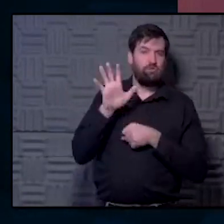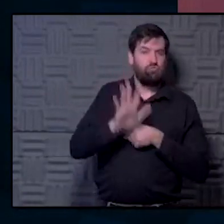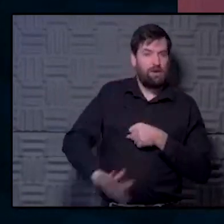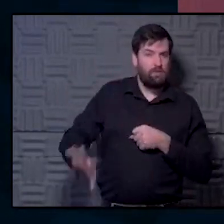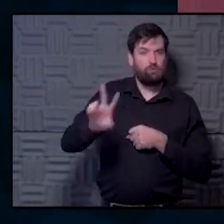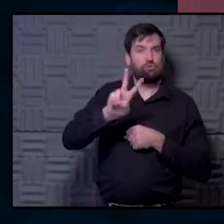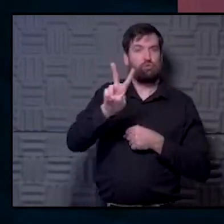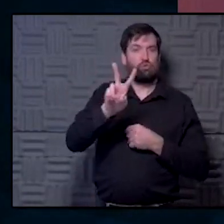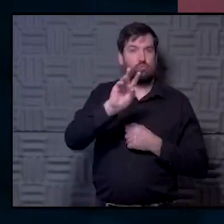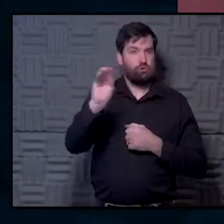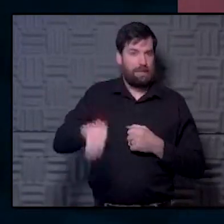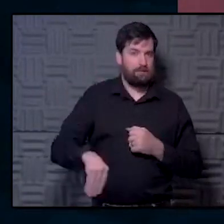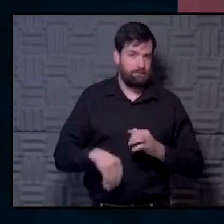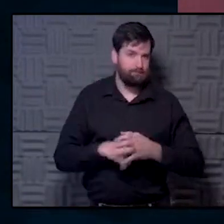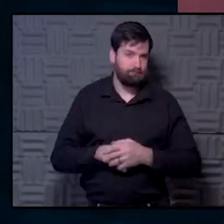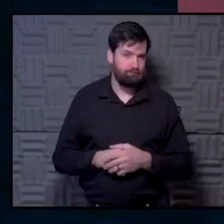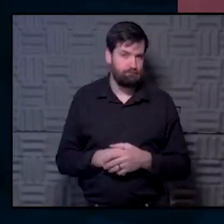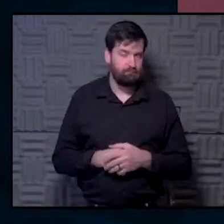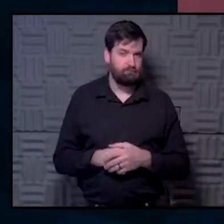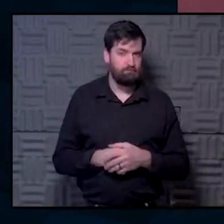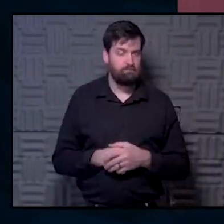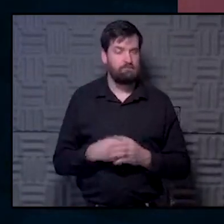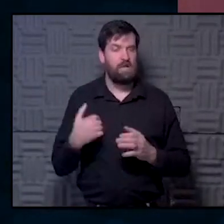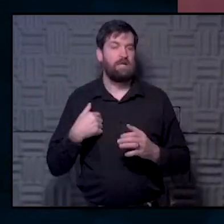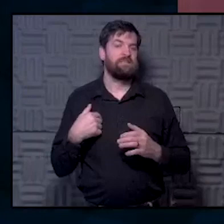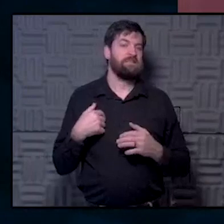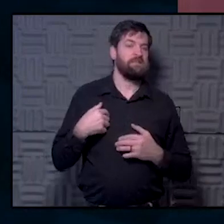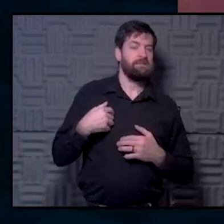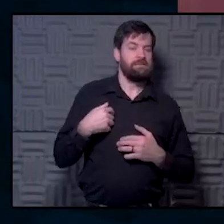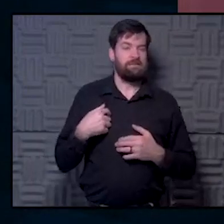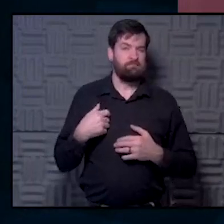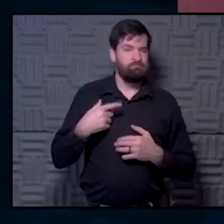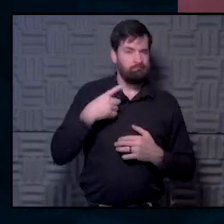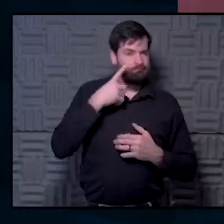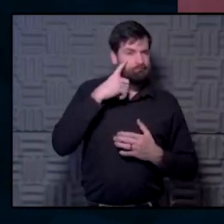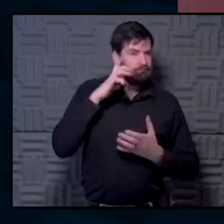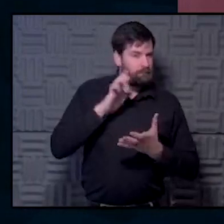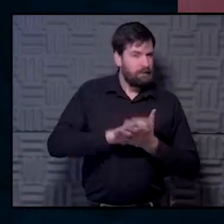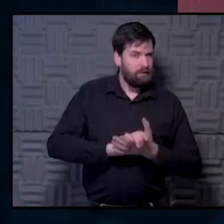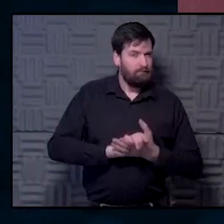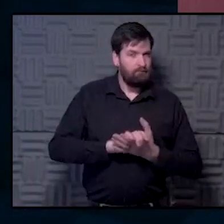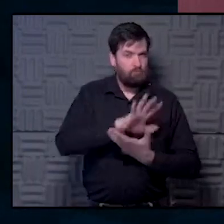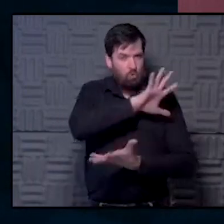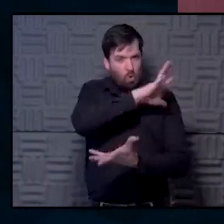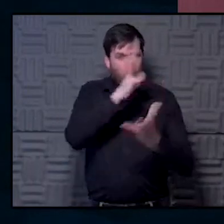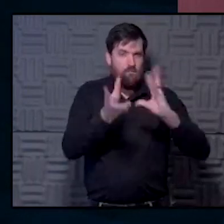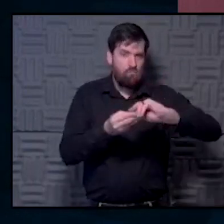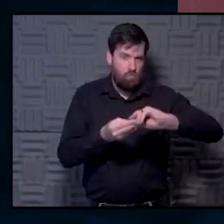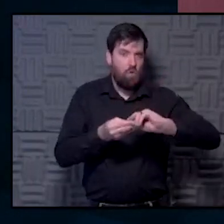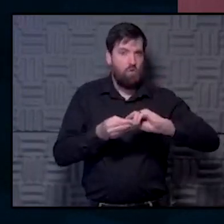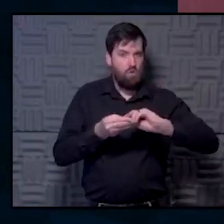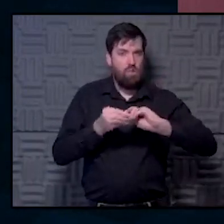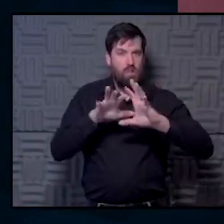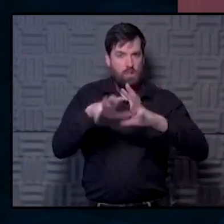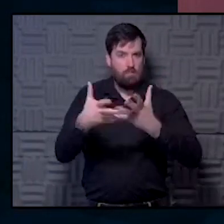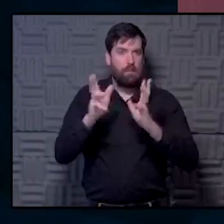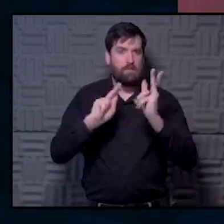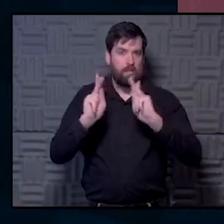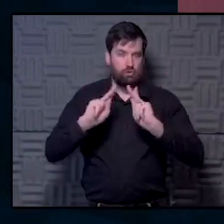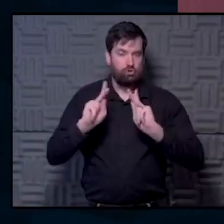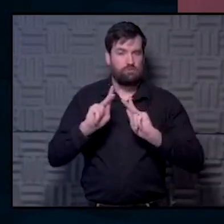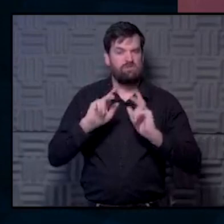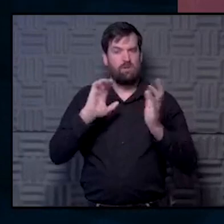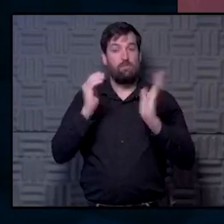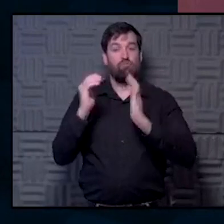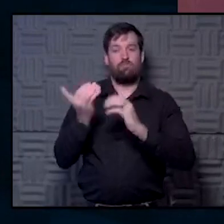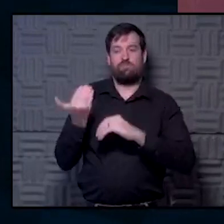And so I would lean towards agreeing that it's overall population of the state as of the last